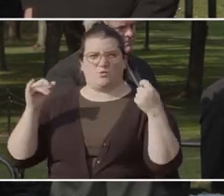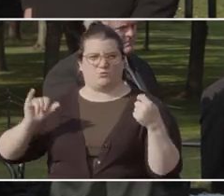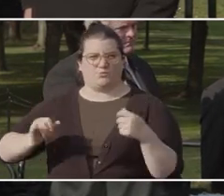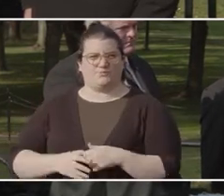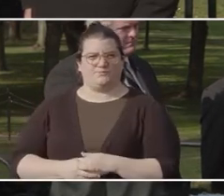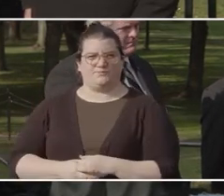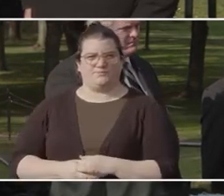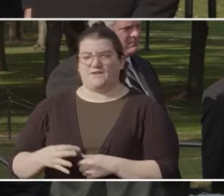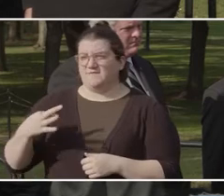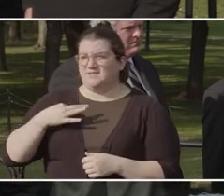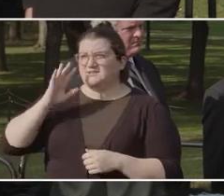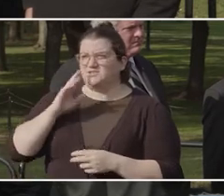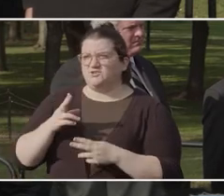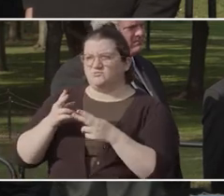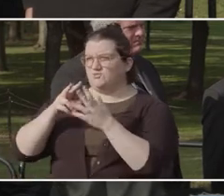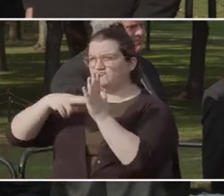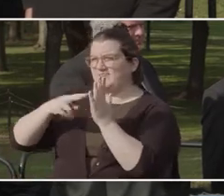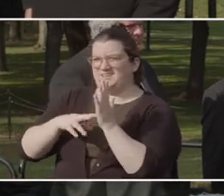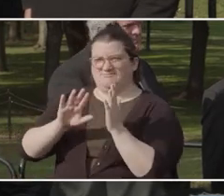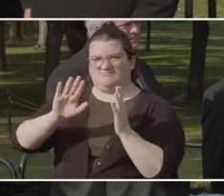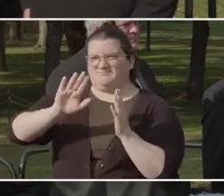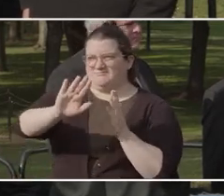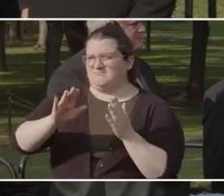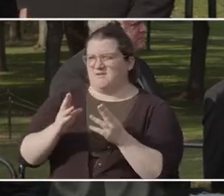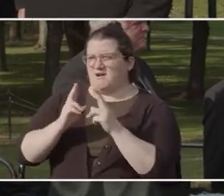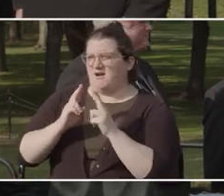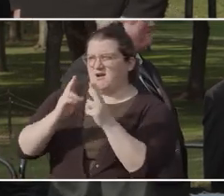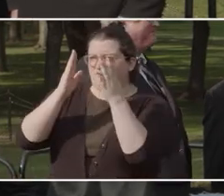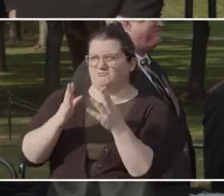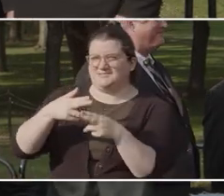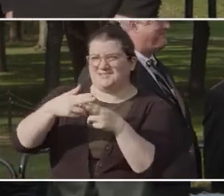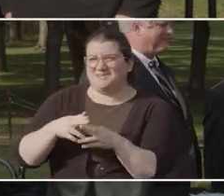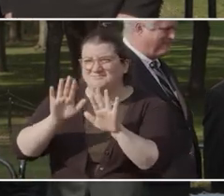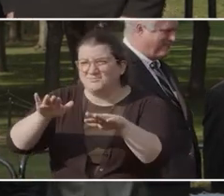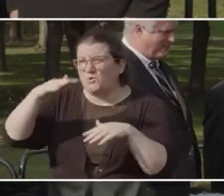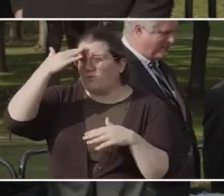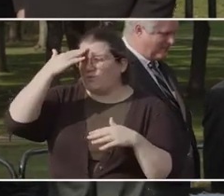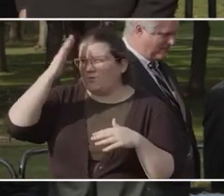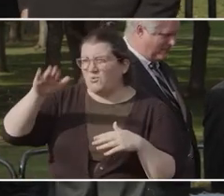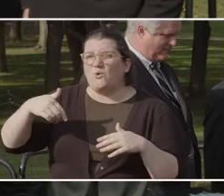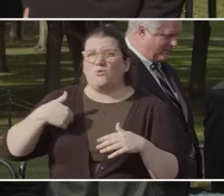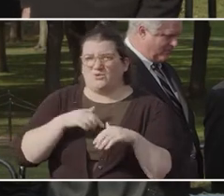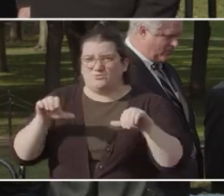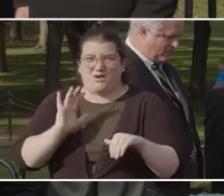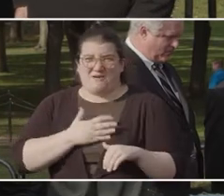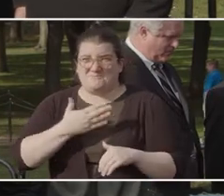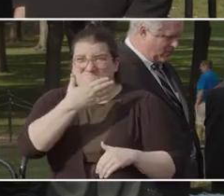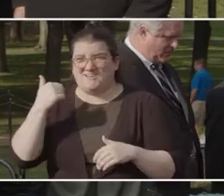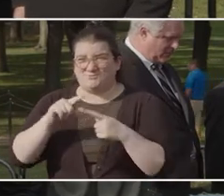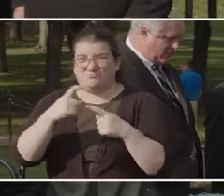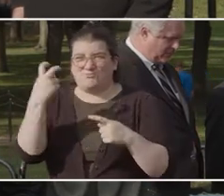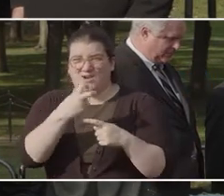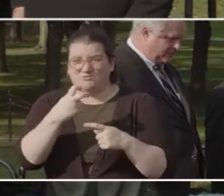their honorees' names. Please know that we are doing our best on the pronunciations. We hope to make you all proud. I